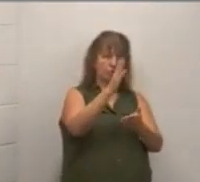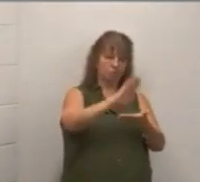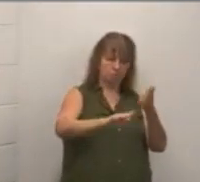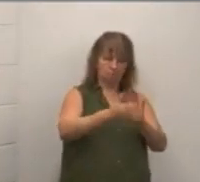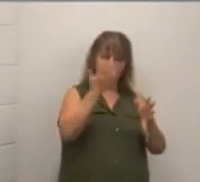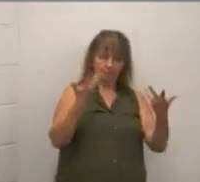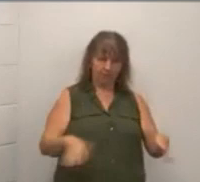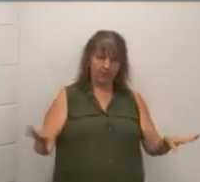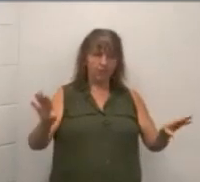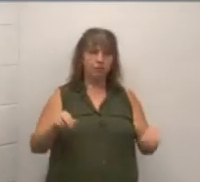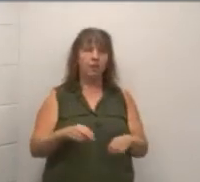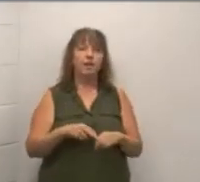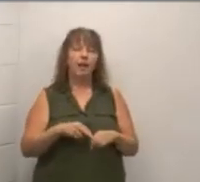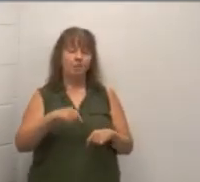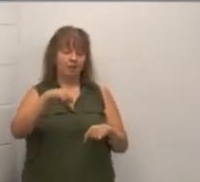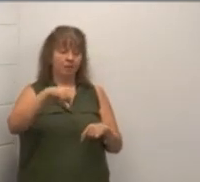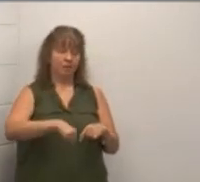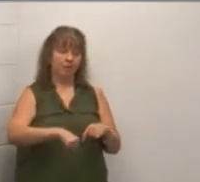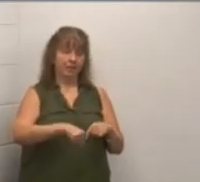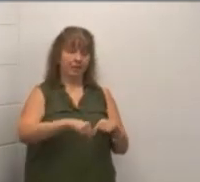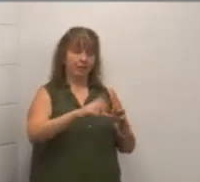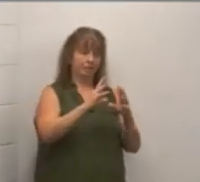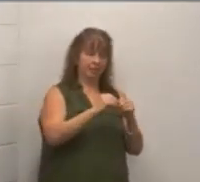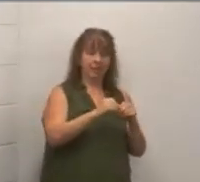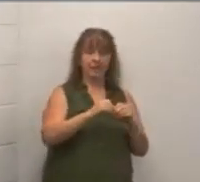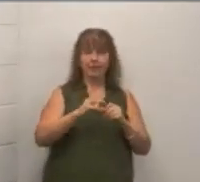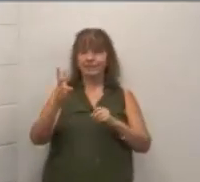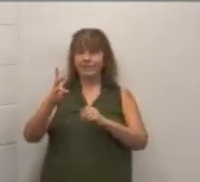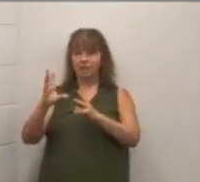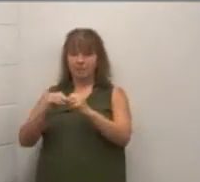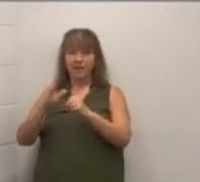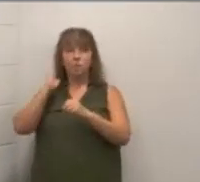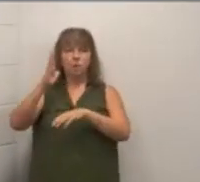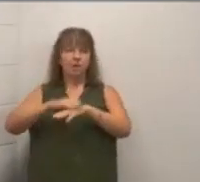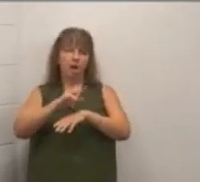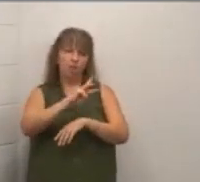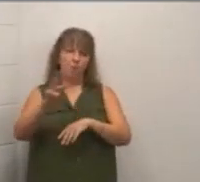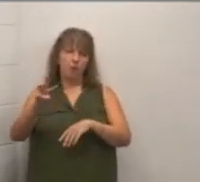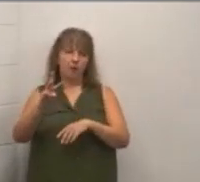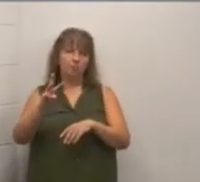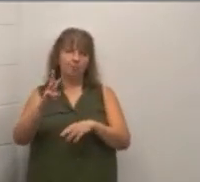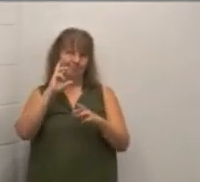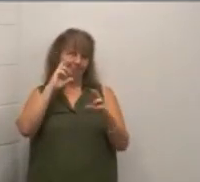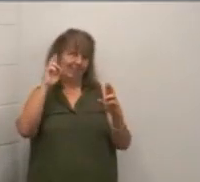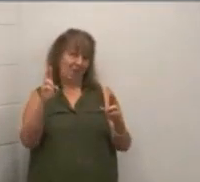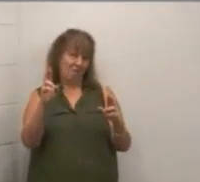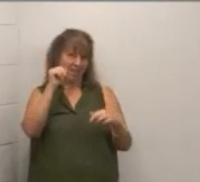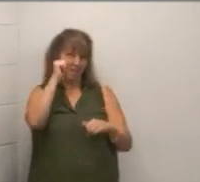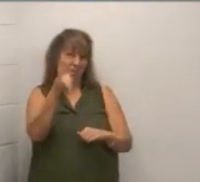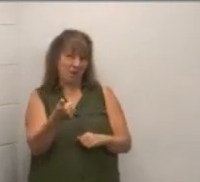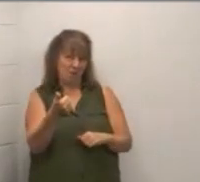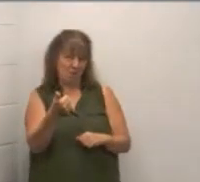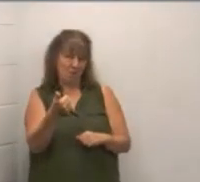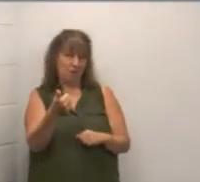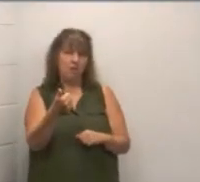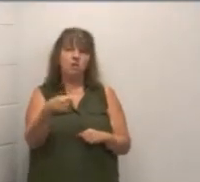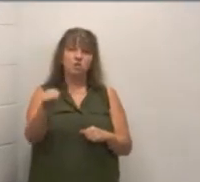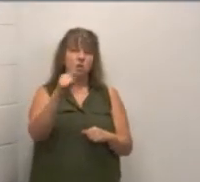these forums posted to our website hopefully by tomorrow, so you'll be able to have the